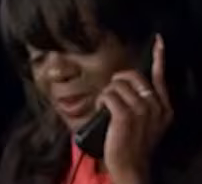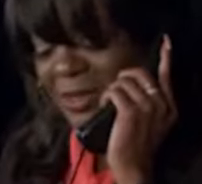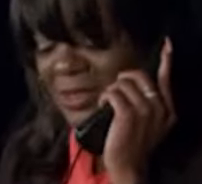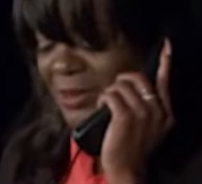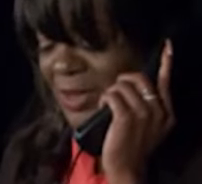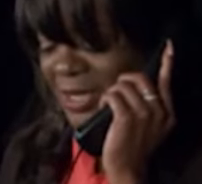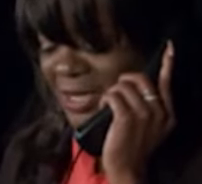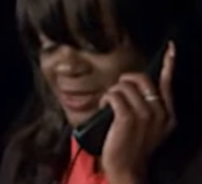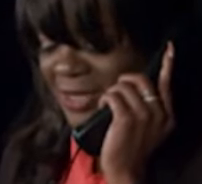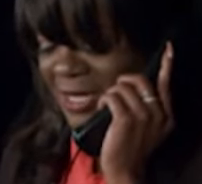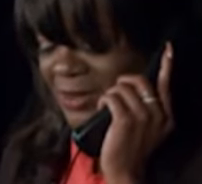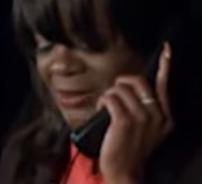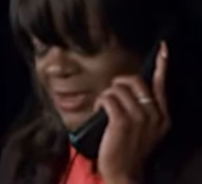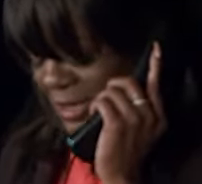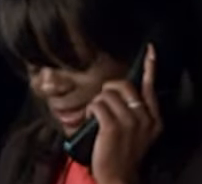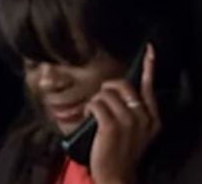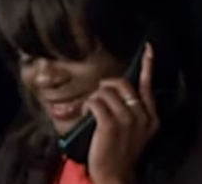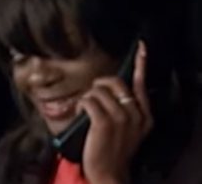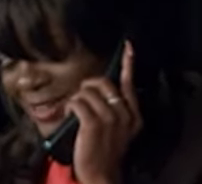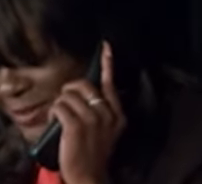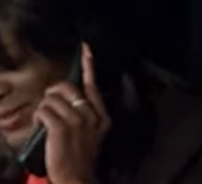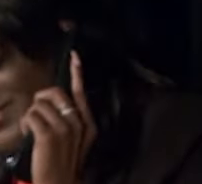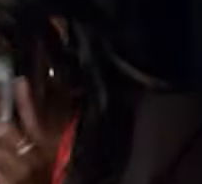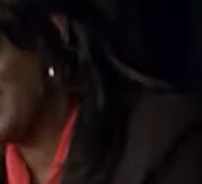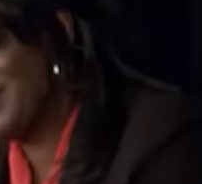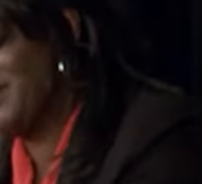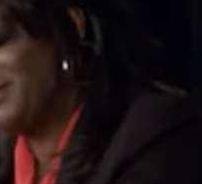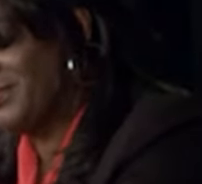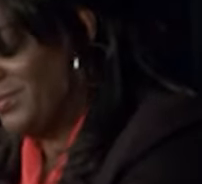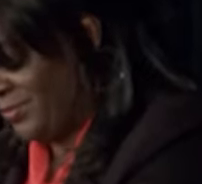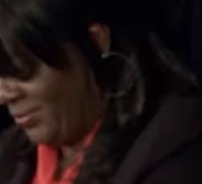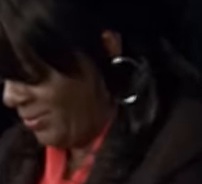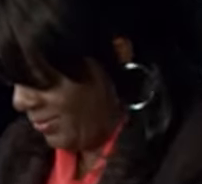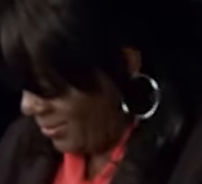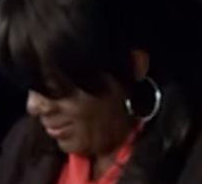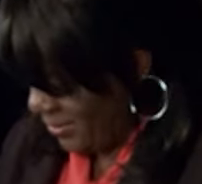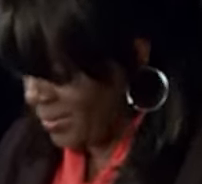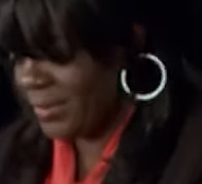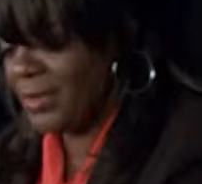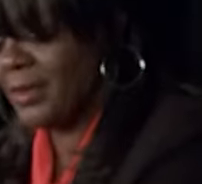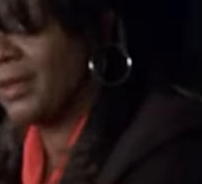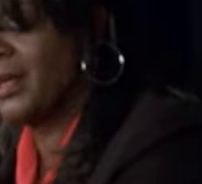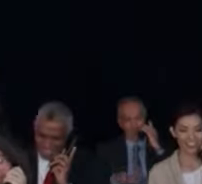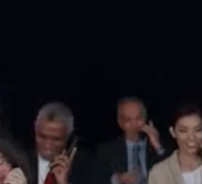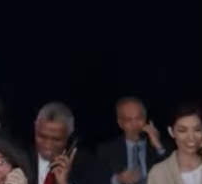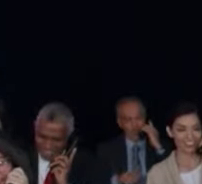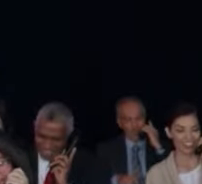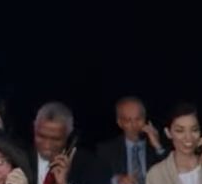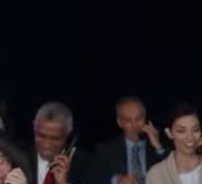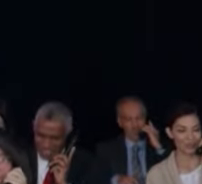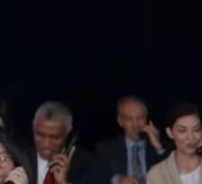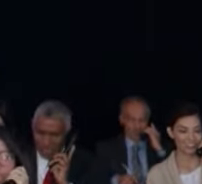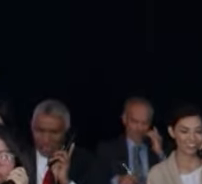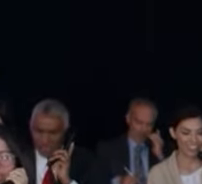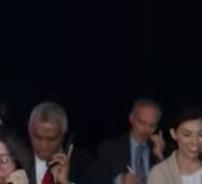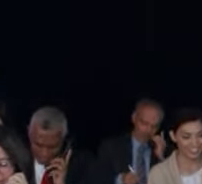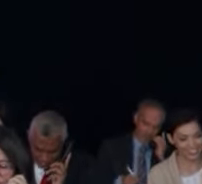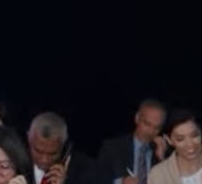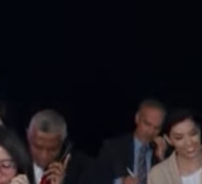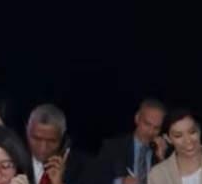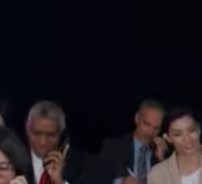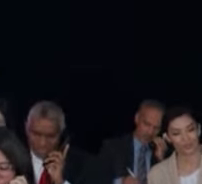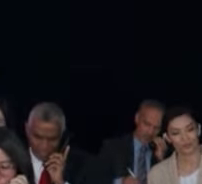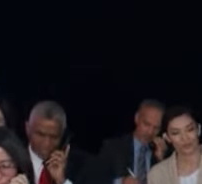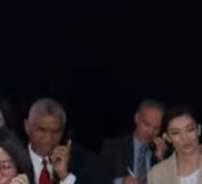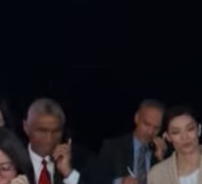deserve. You know, we're seeing calls about all kinds of accidents, but the most common by far has been car accidents. So if you or someone